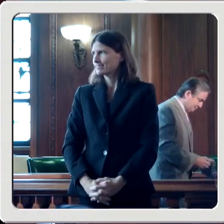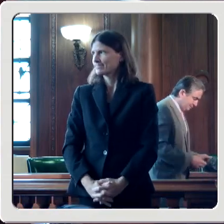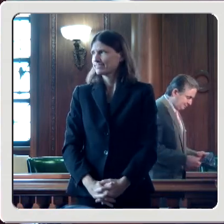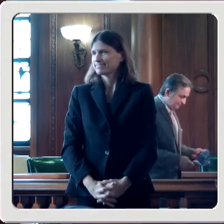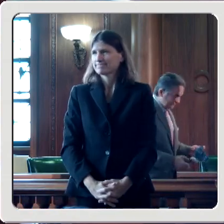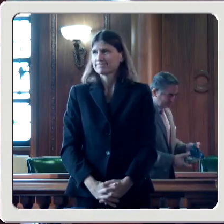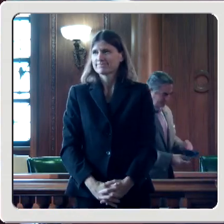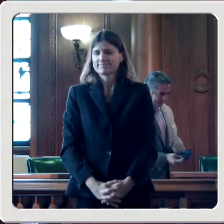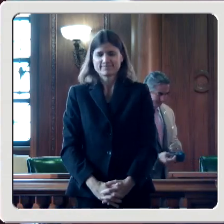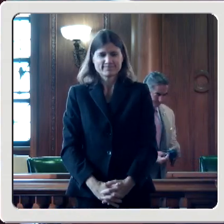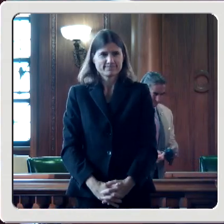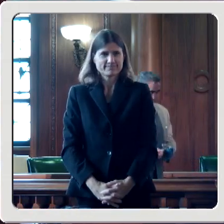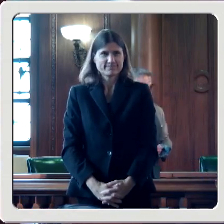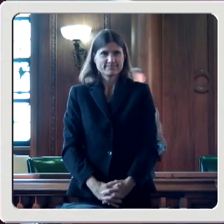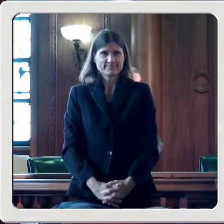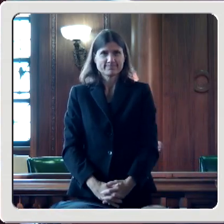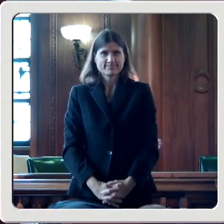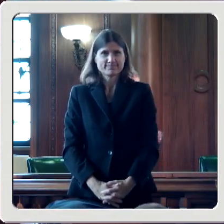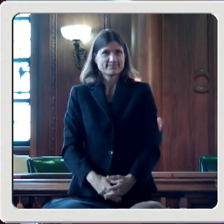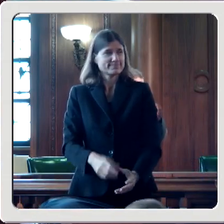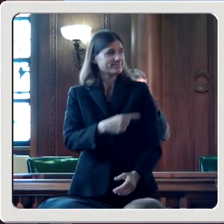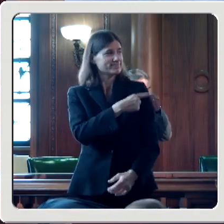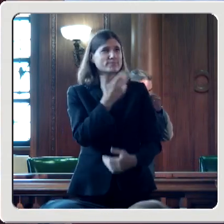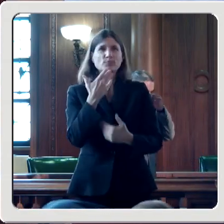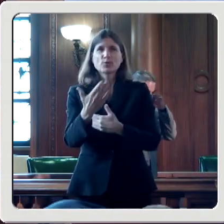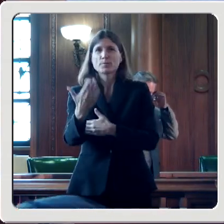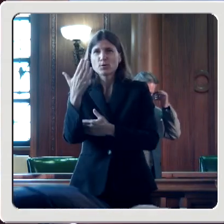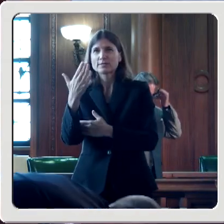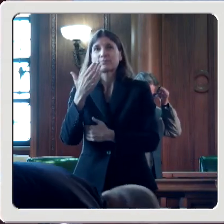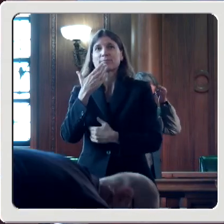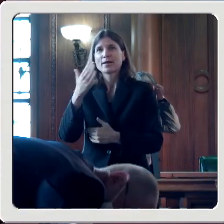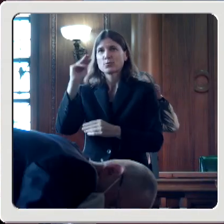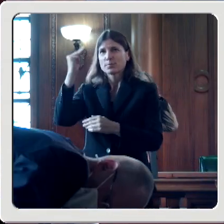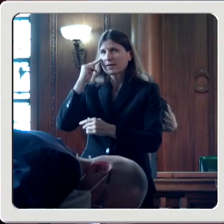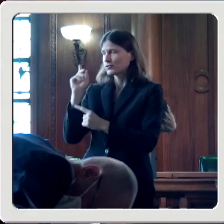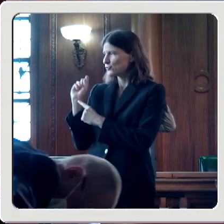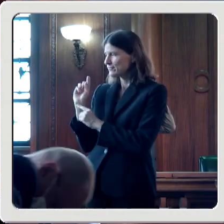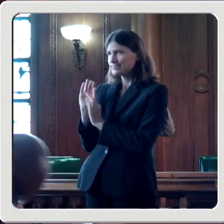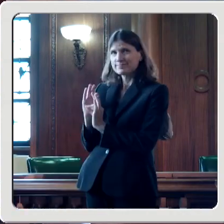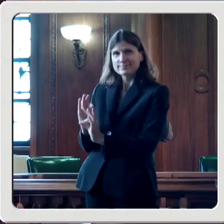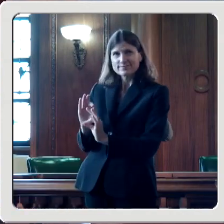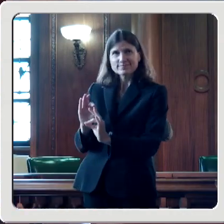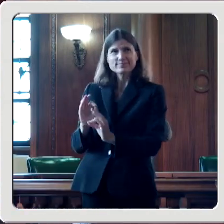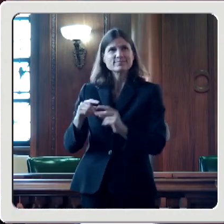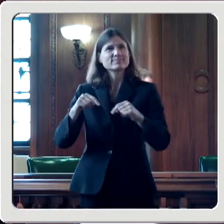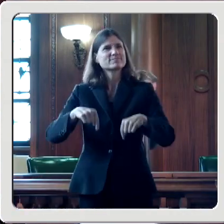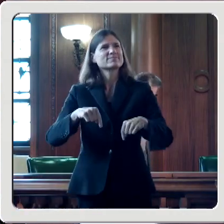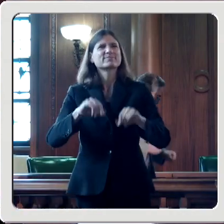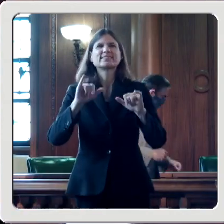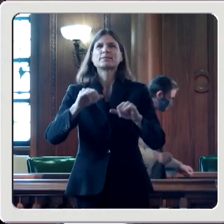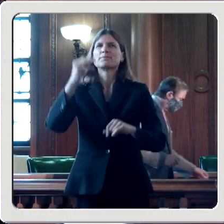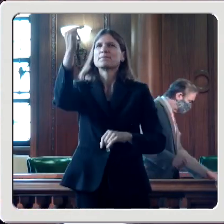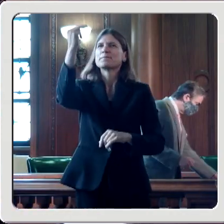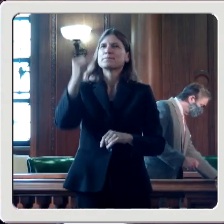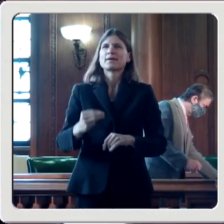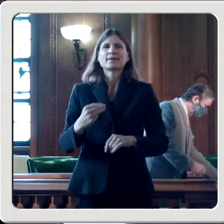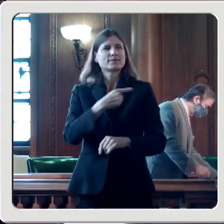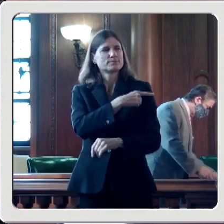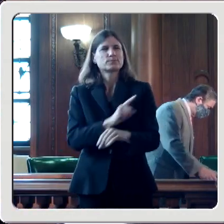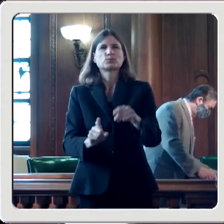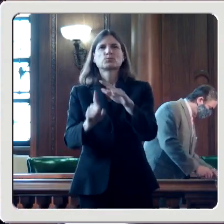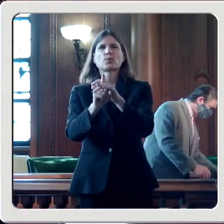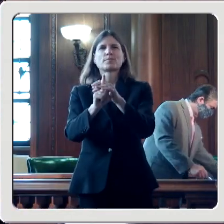Morning, everybody, and thank you, Mr. Mayor, again for holding these conferences and for the cooperation of everybody on your